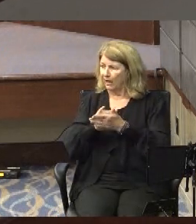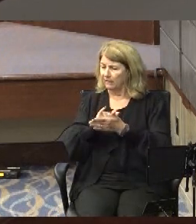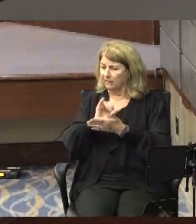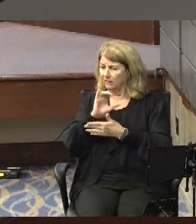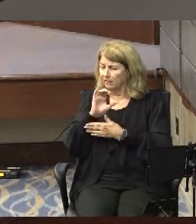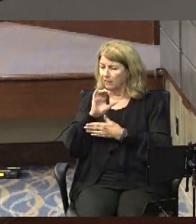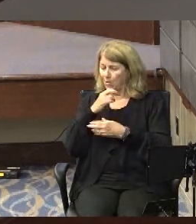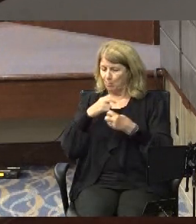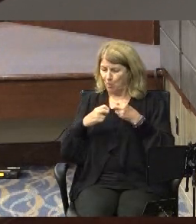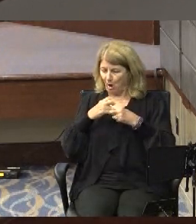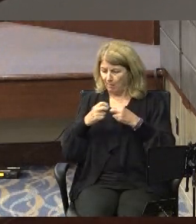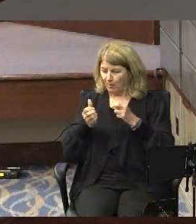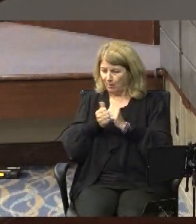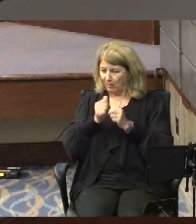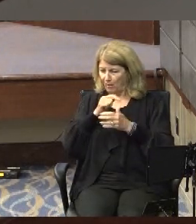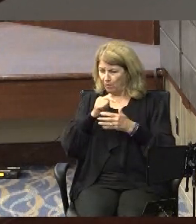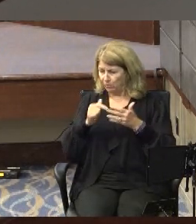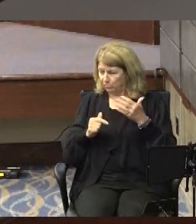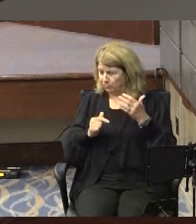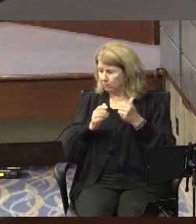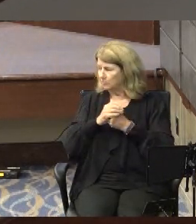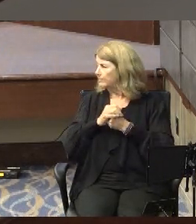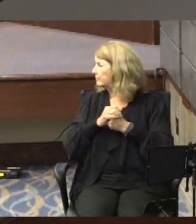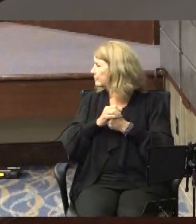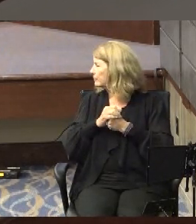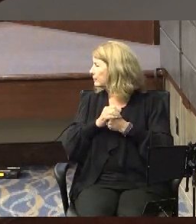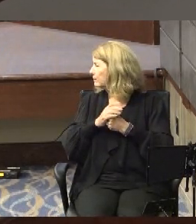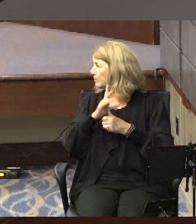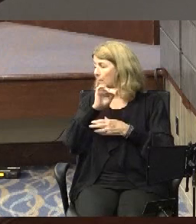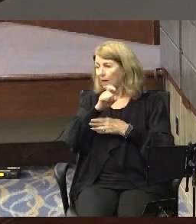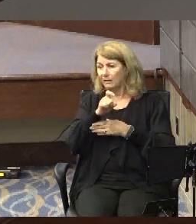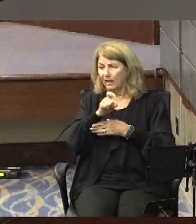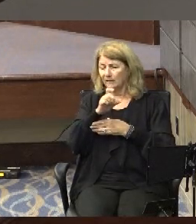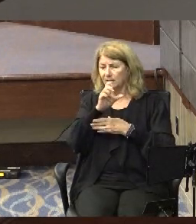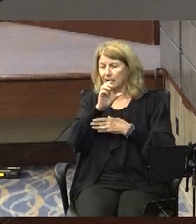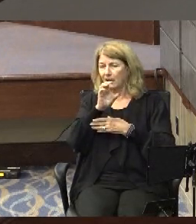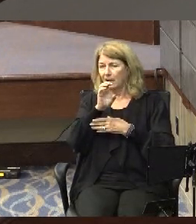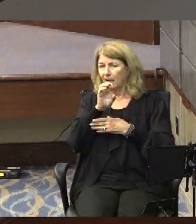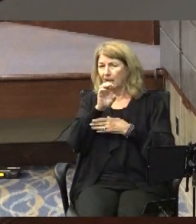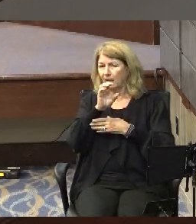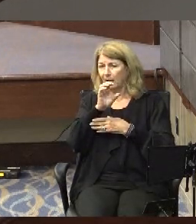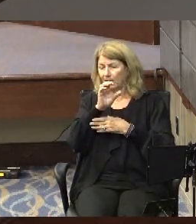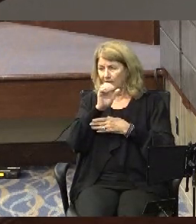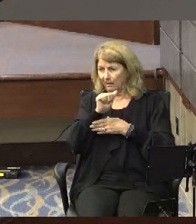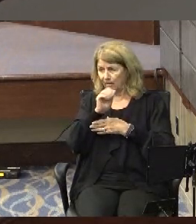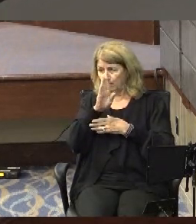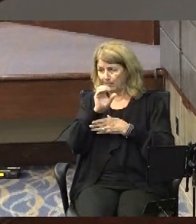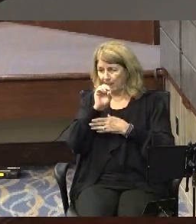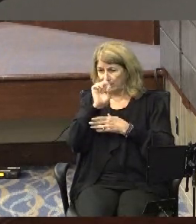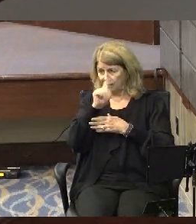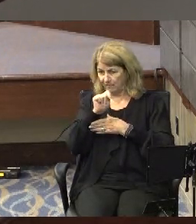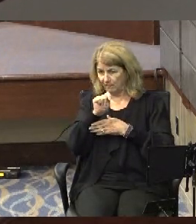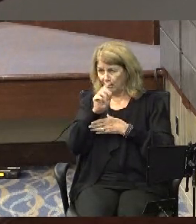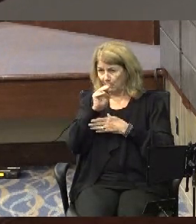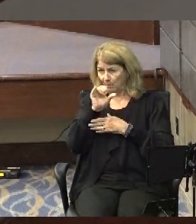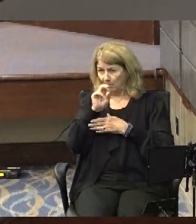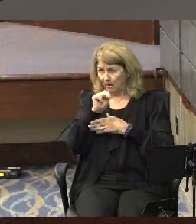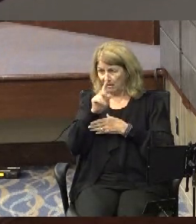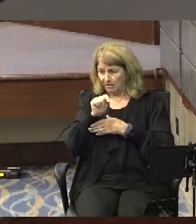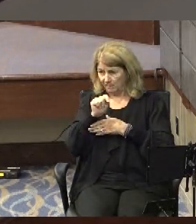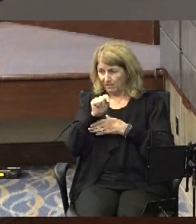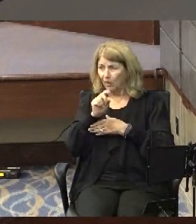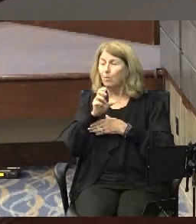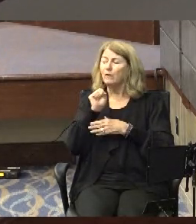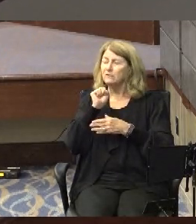the problem I got is the tax abatement agreement was not turned to me when it was approved by the